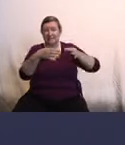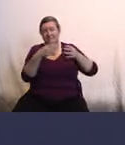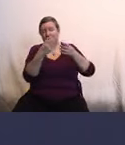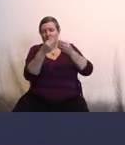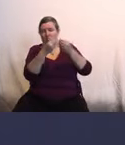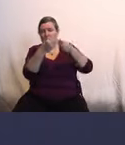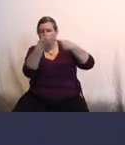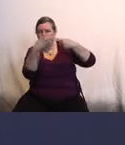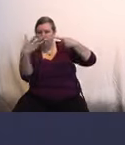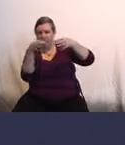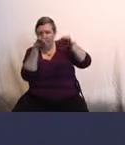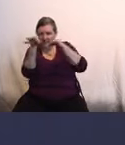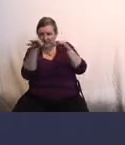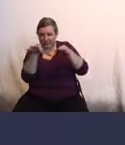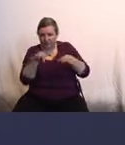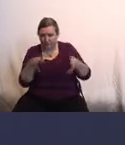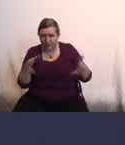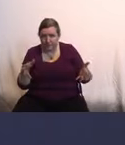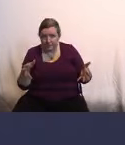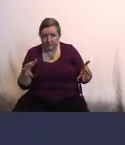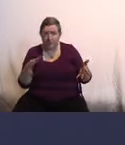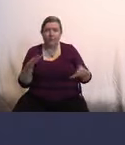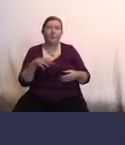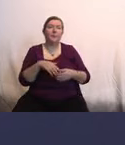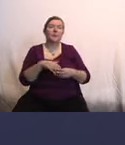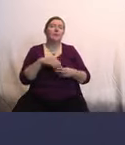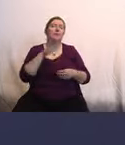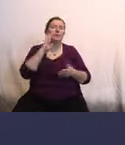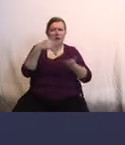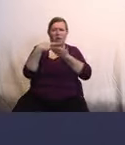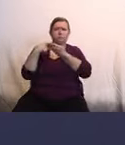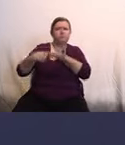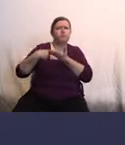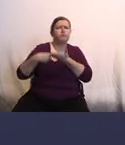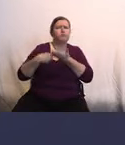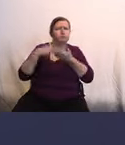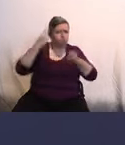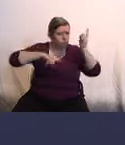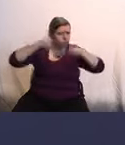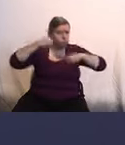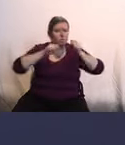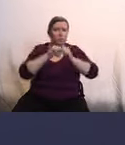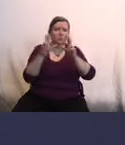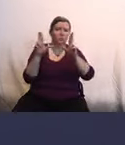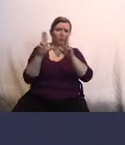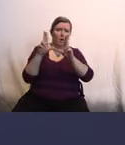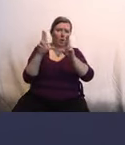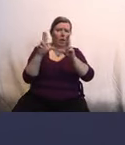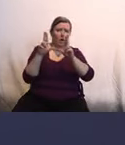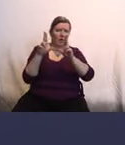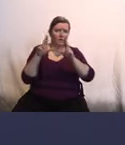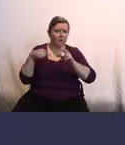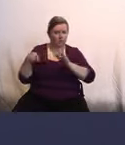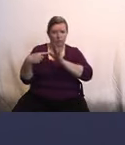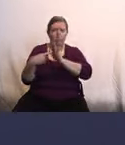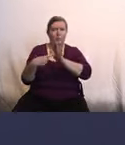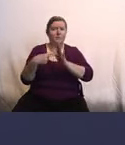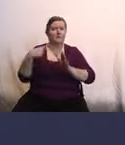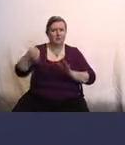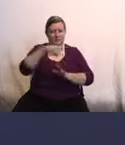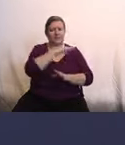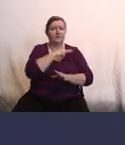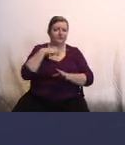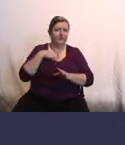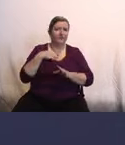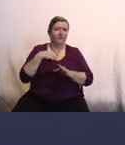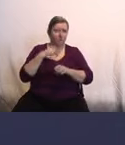an important way. And we're going to continue to work with the unions that represent them and the folks who work in those settings, in